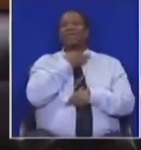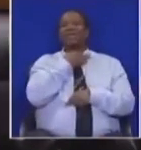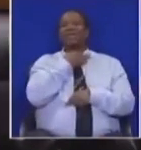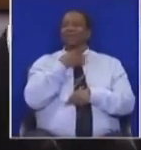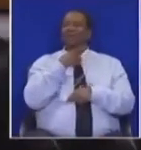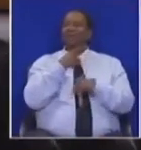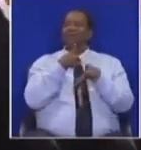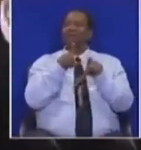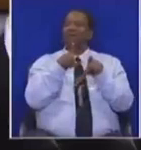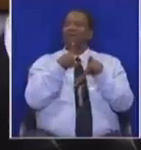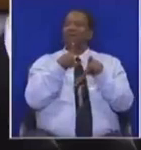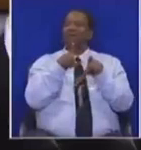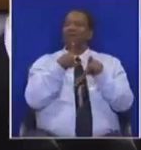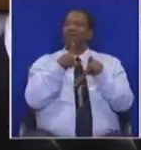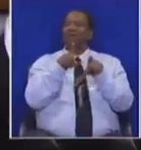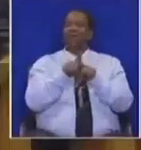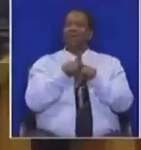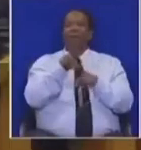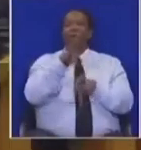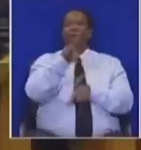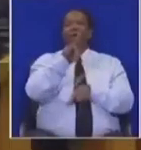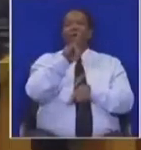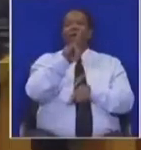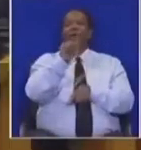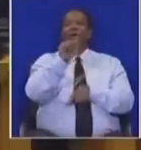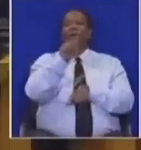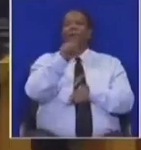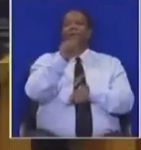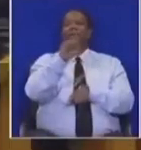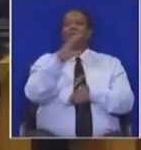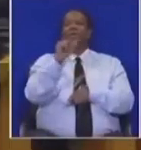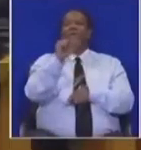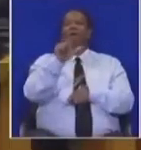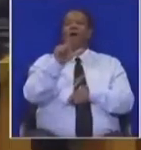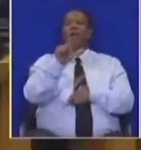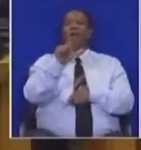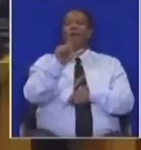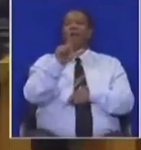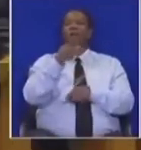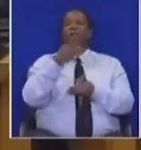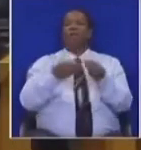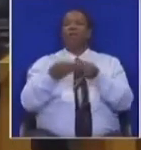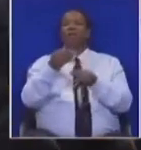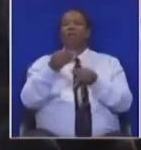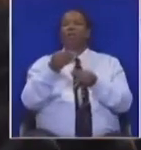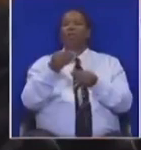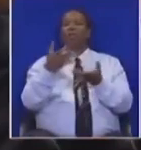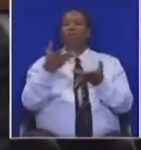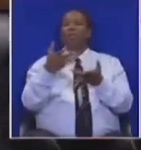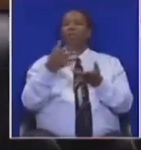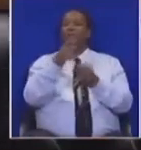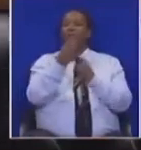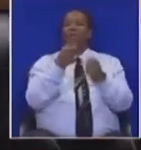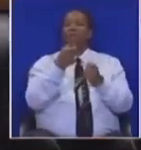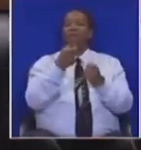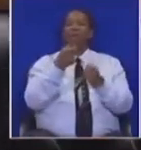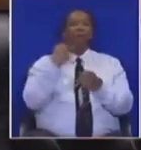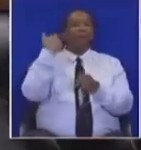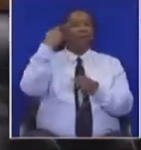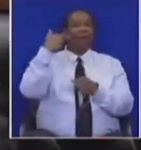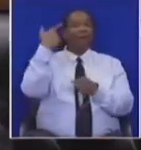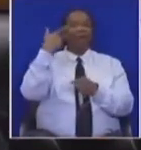difference. Radical economic, if it comes from London, what you are saying comes from London. Why do you use it? If other people must not use